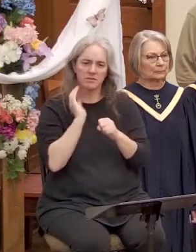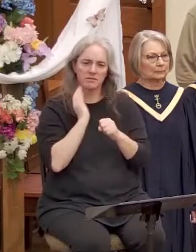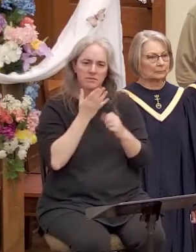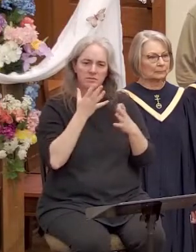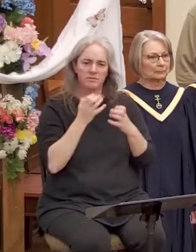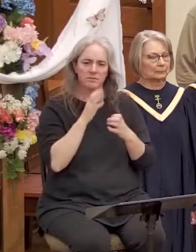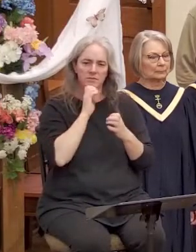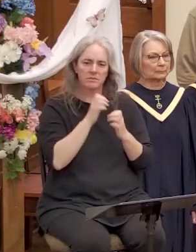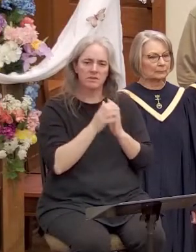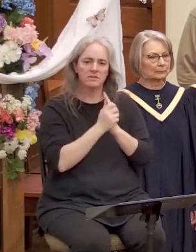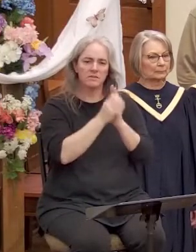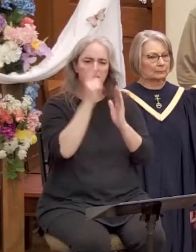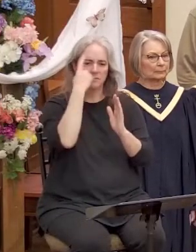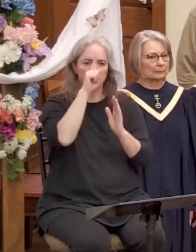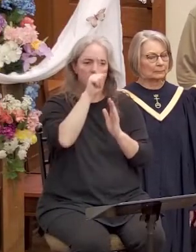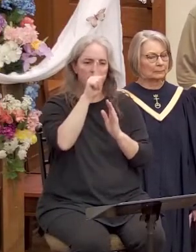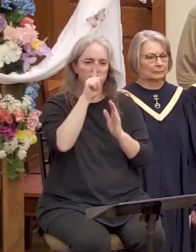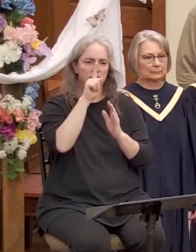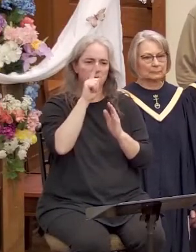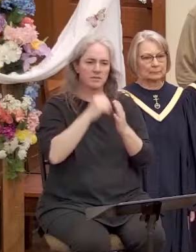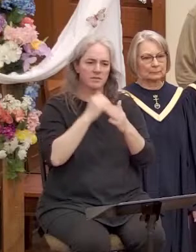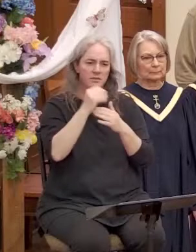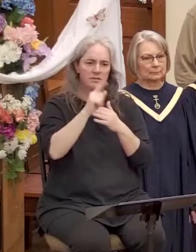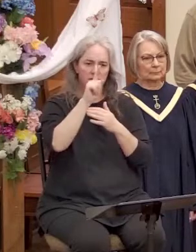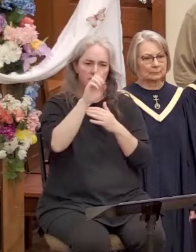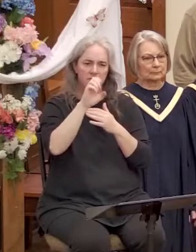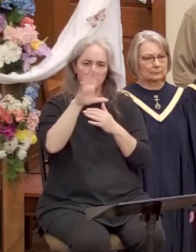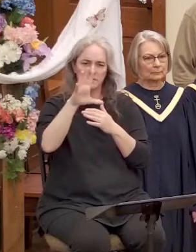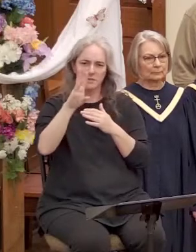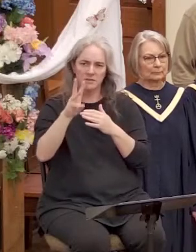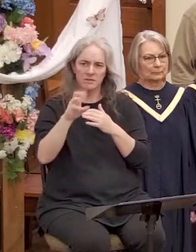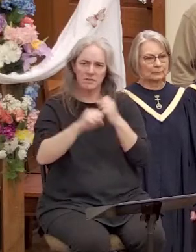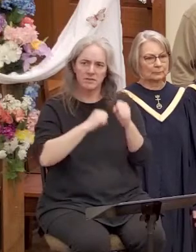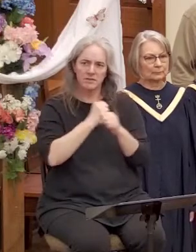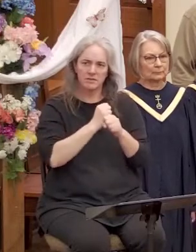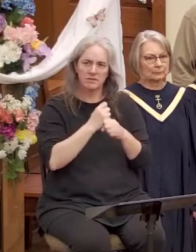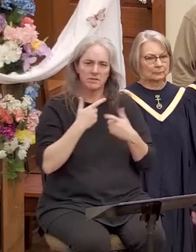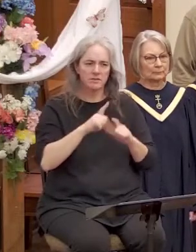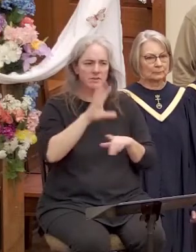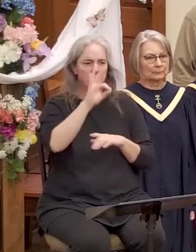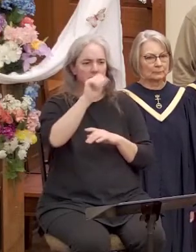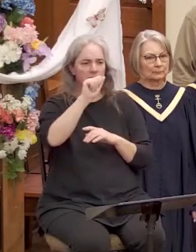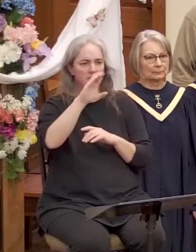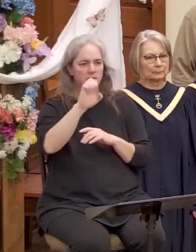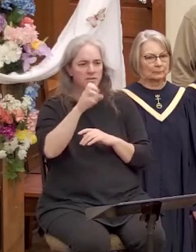156 years. But we do have some issues. So let's face those.